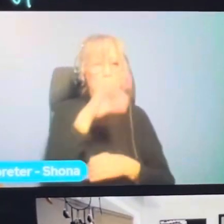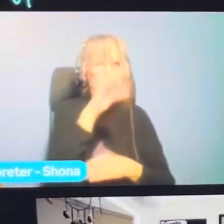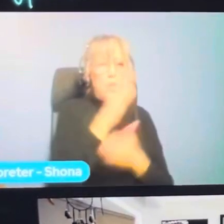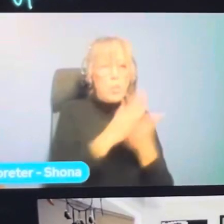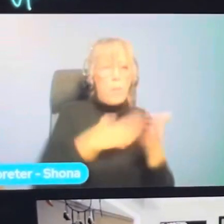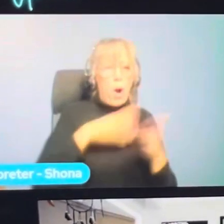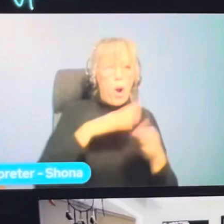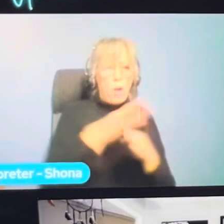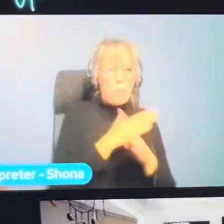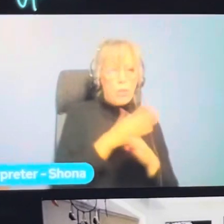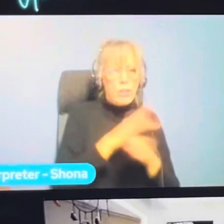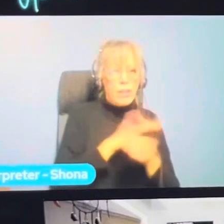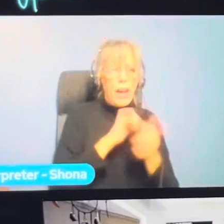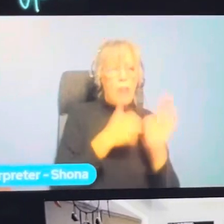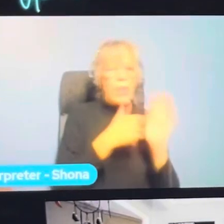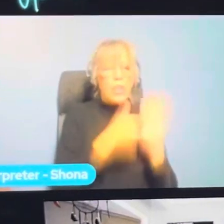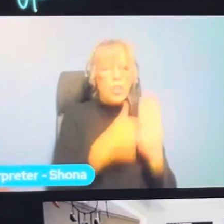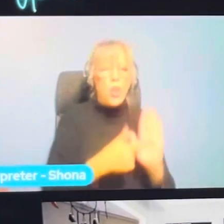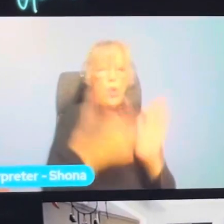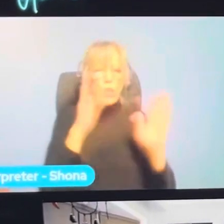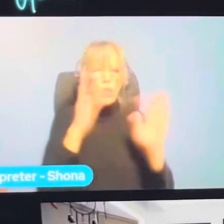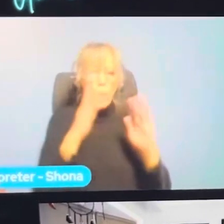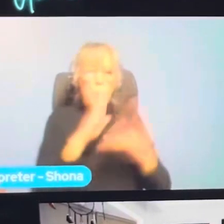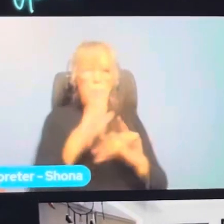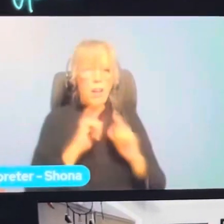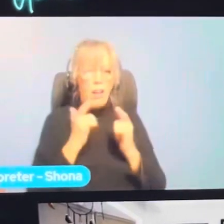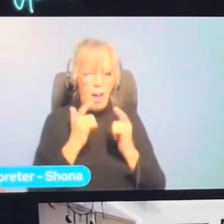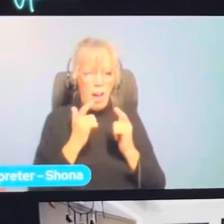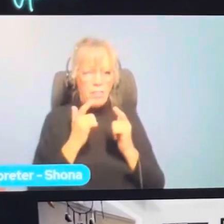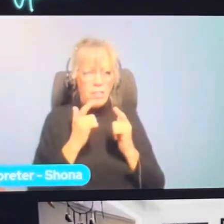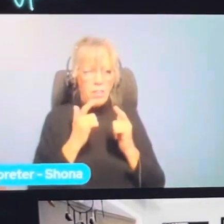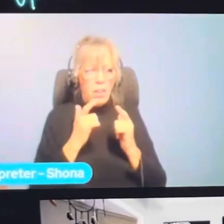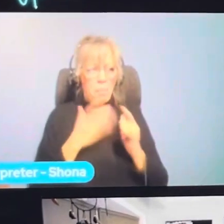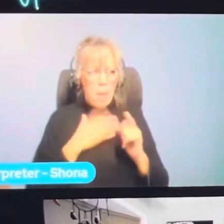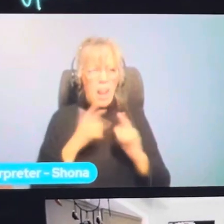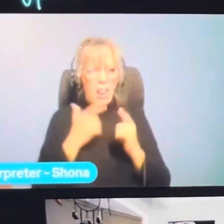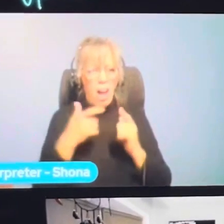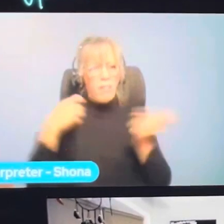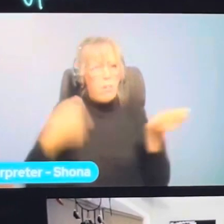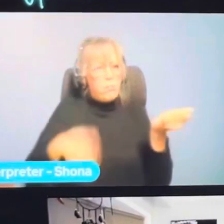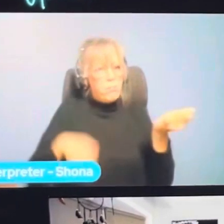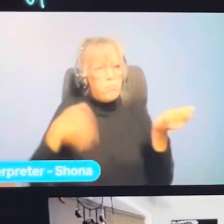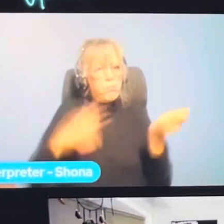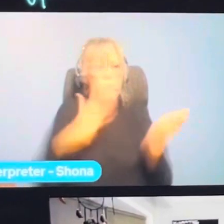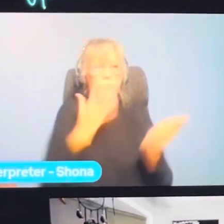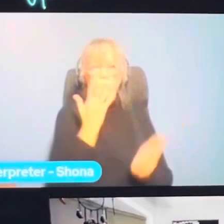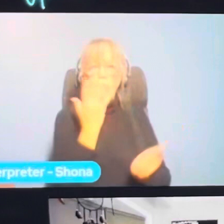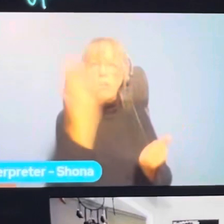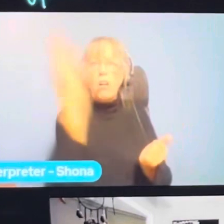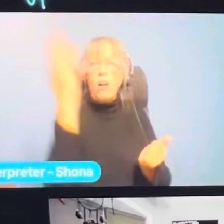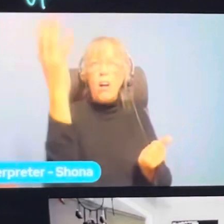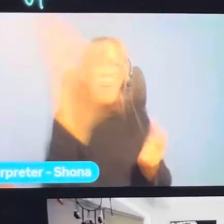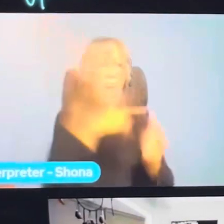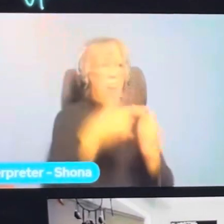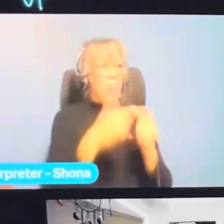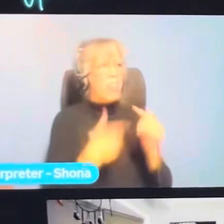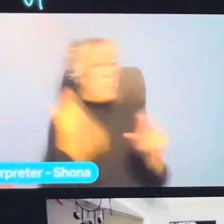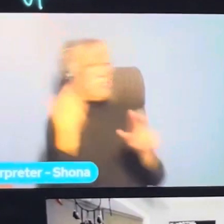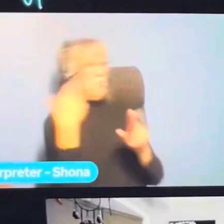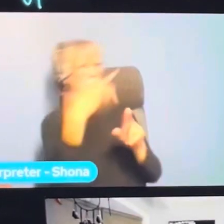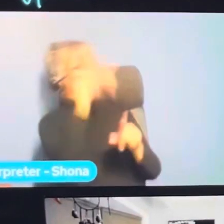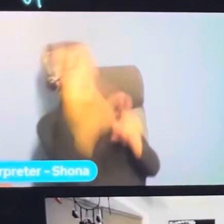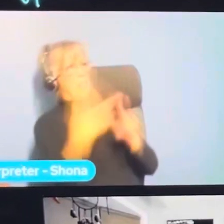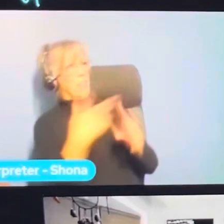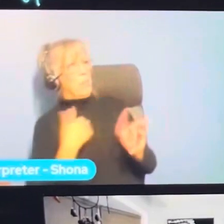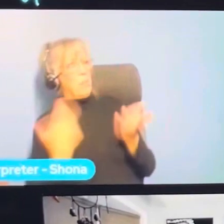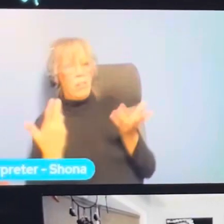troubles in their lives and being told that they're playing the devil's music. And there's so many legends around it that